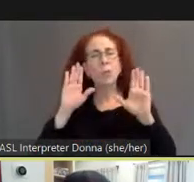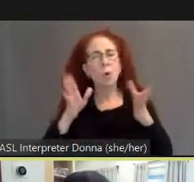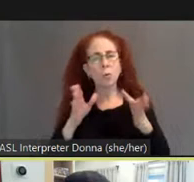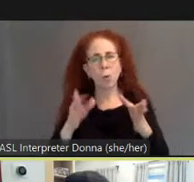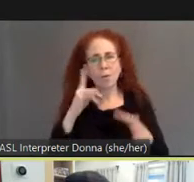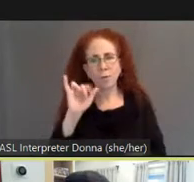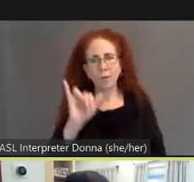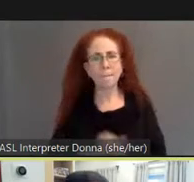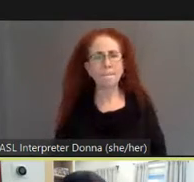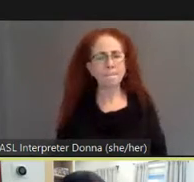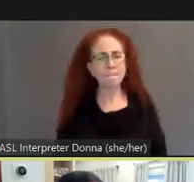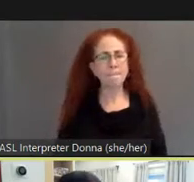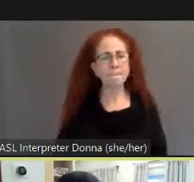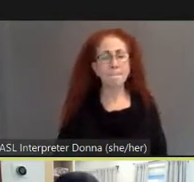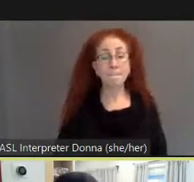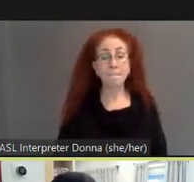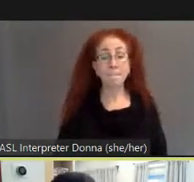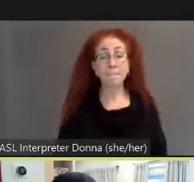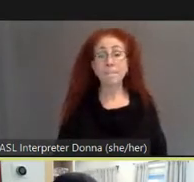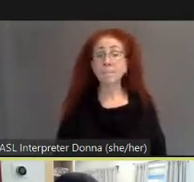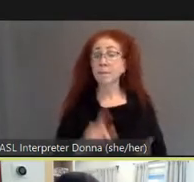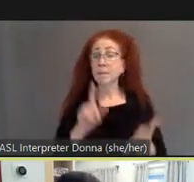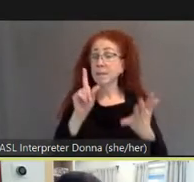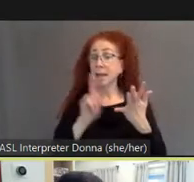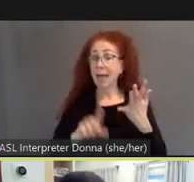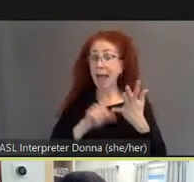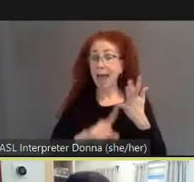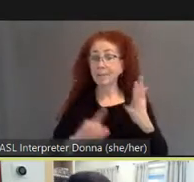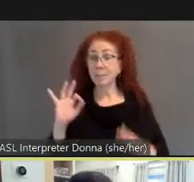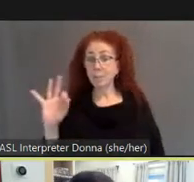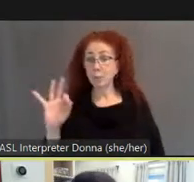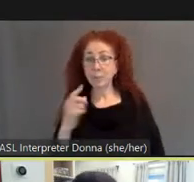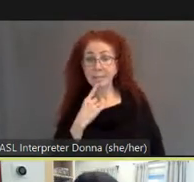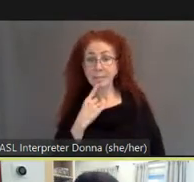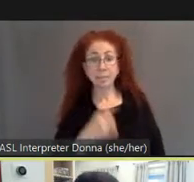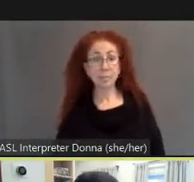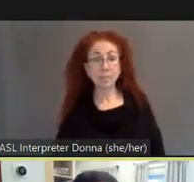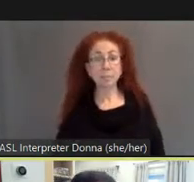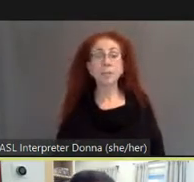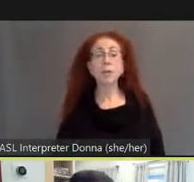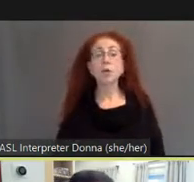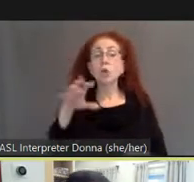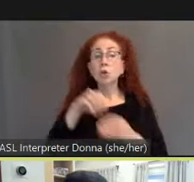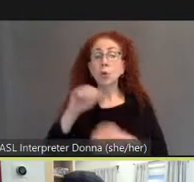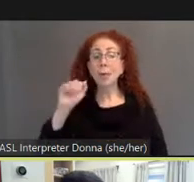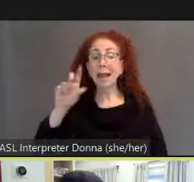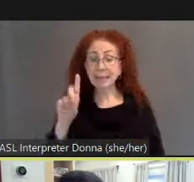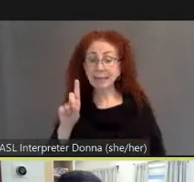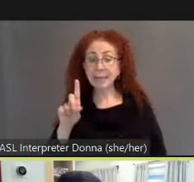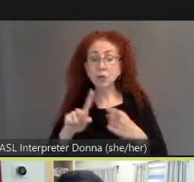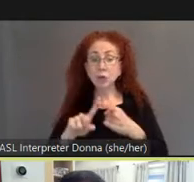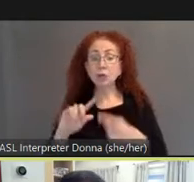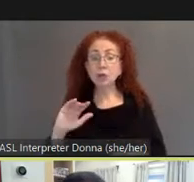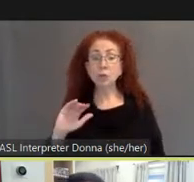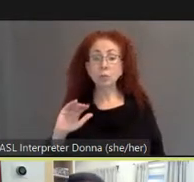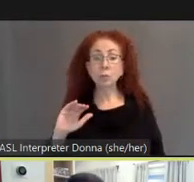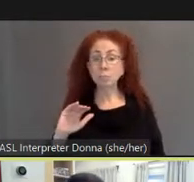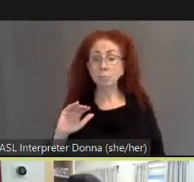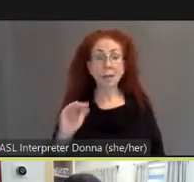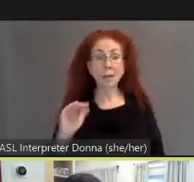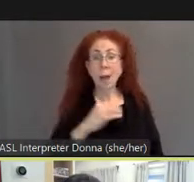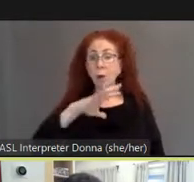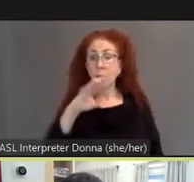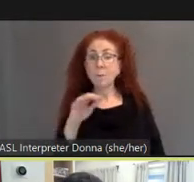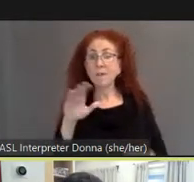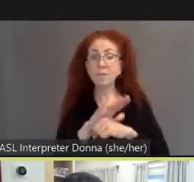that. And then the last bullet here I have on this slide, it says incorporate audio description into your company's full